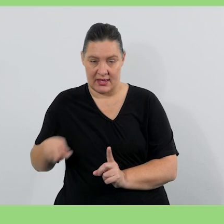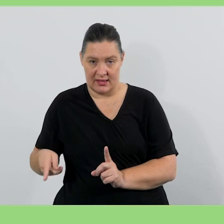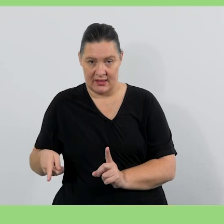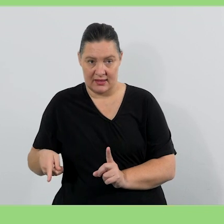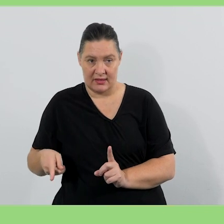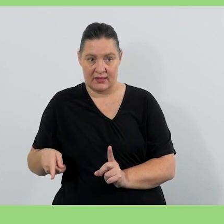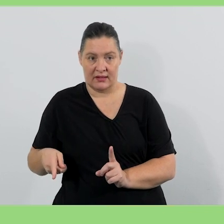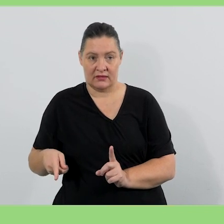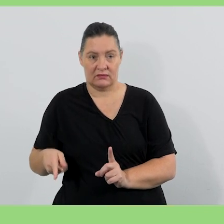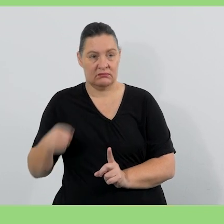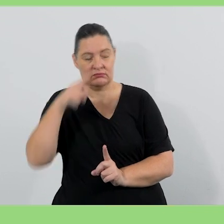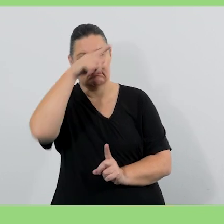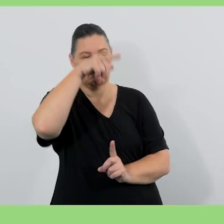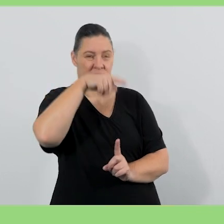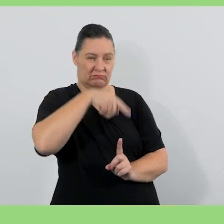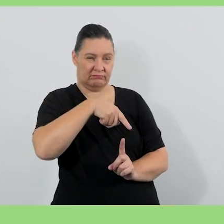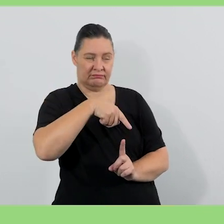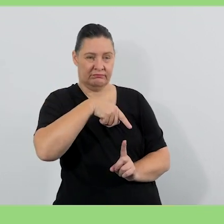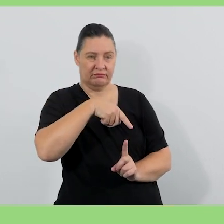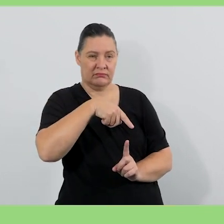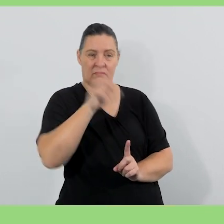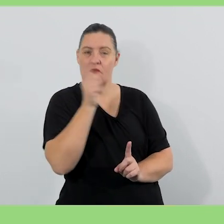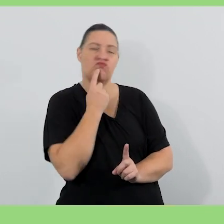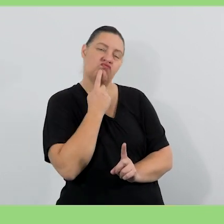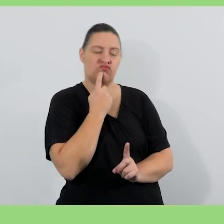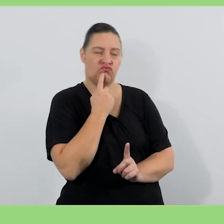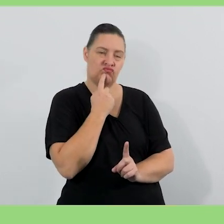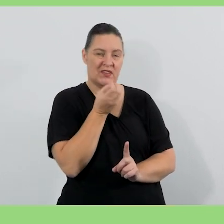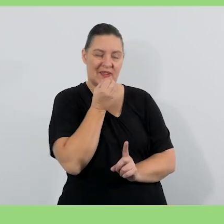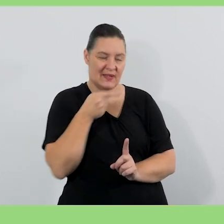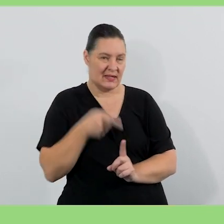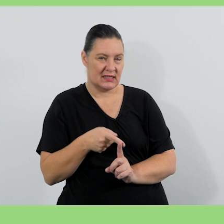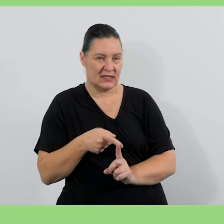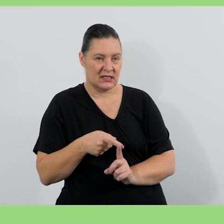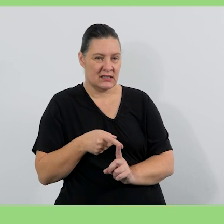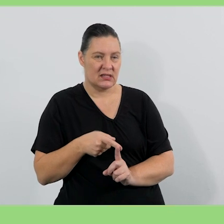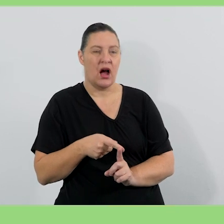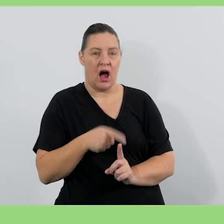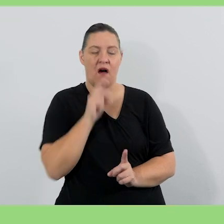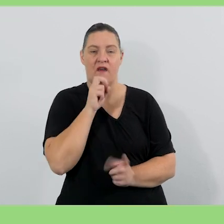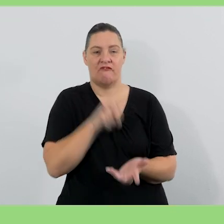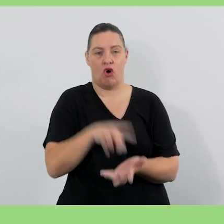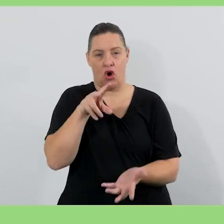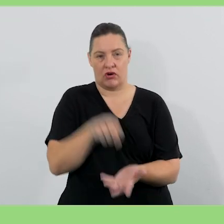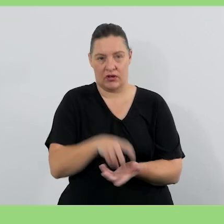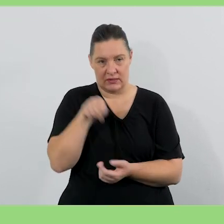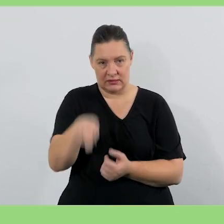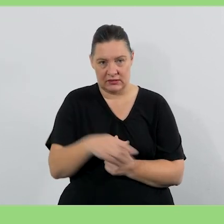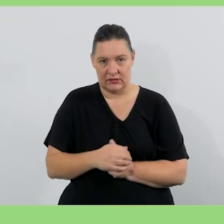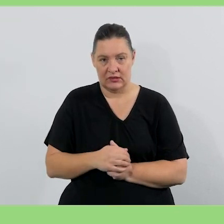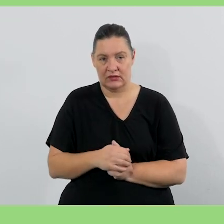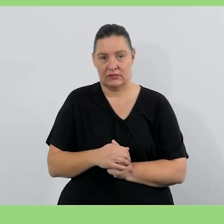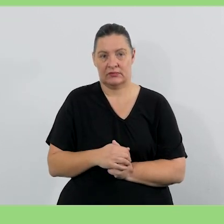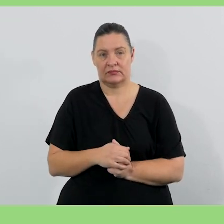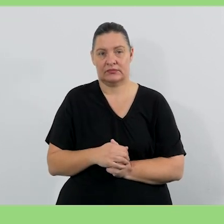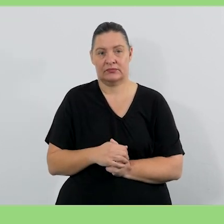our secondary consumer here, from the list, what can eat the grasshopper? The frog. Let us put the frog